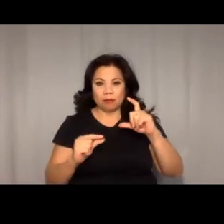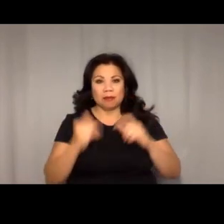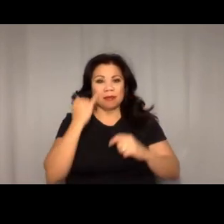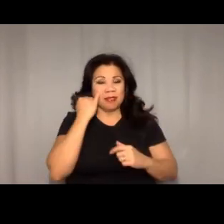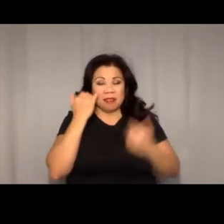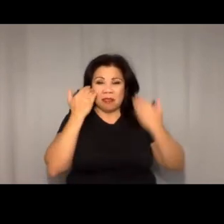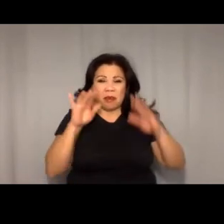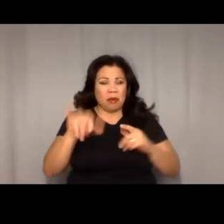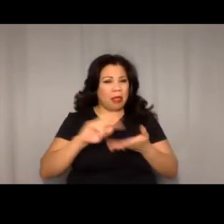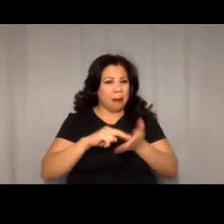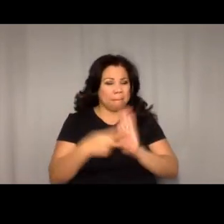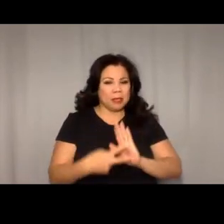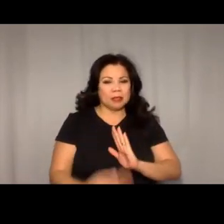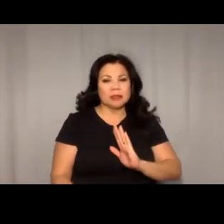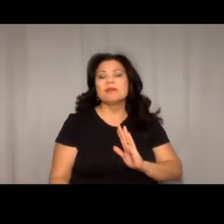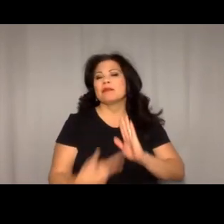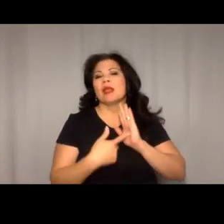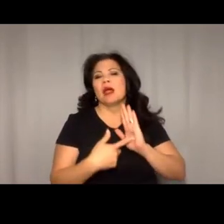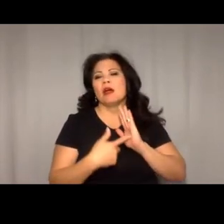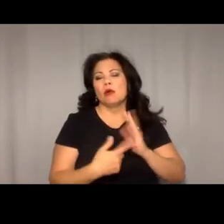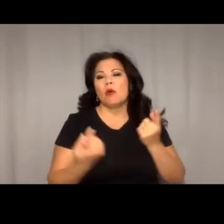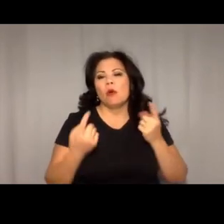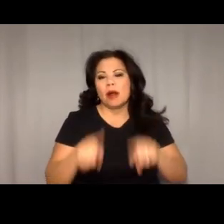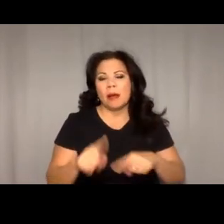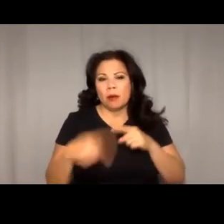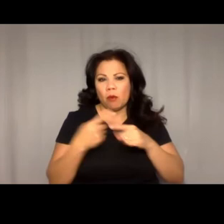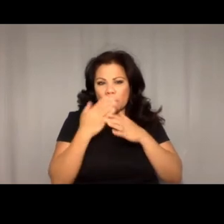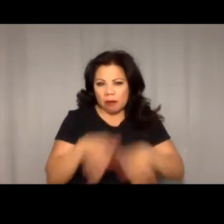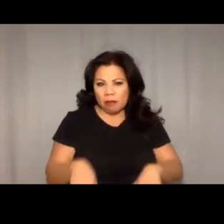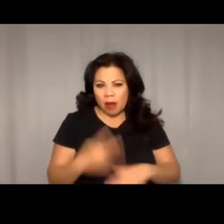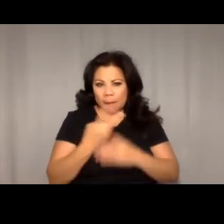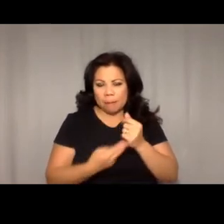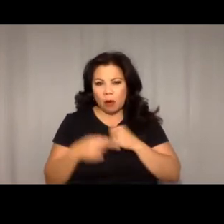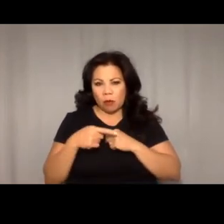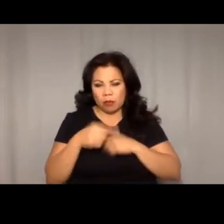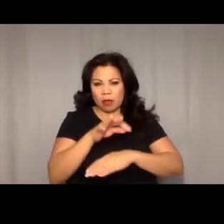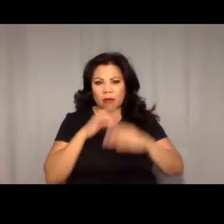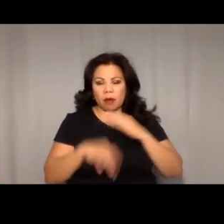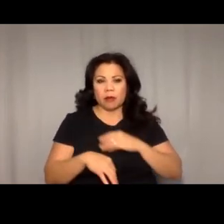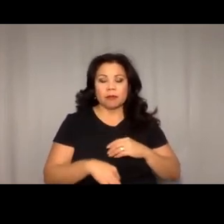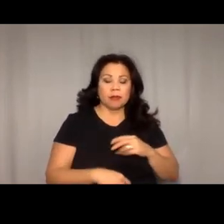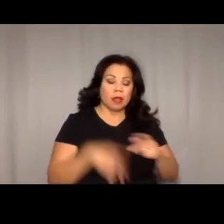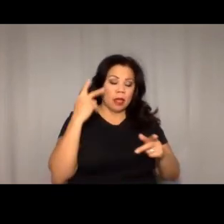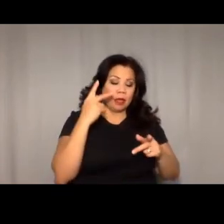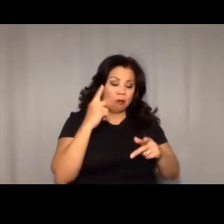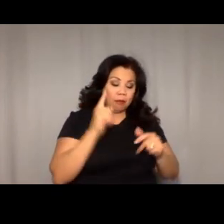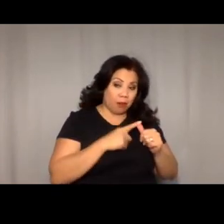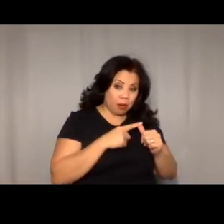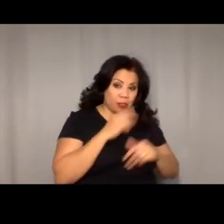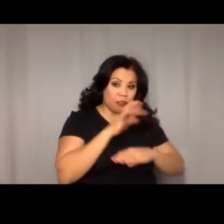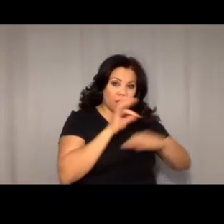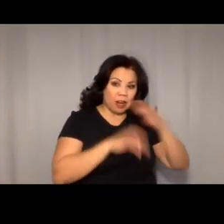number is, let's see what happens when we divide these fractions. So I'm going to keep the first one, change this